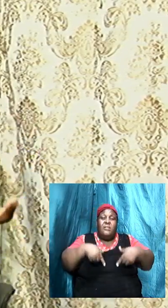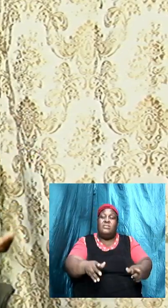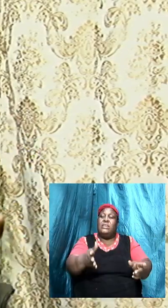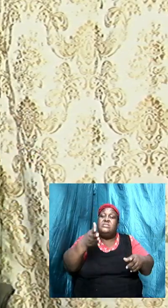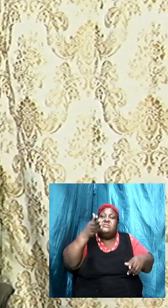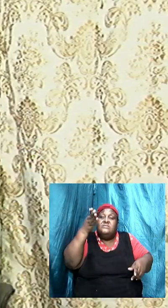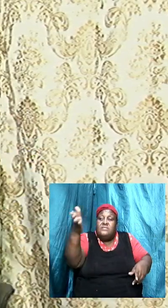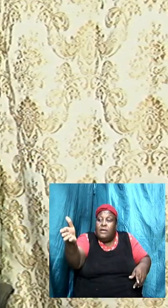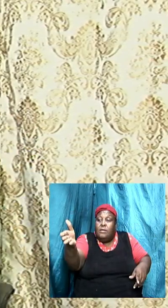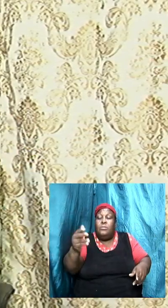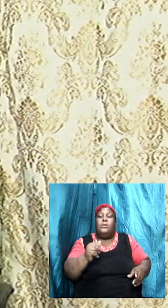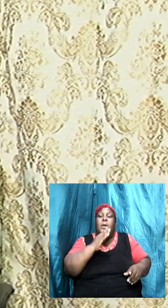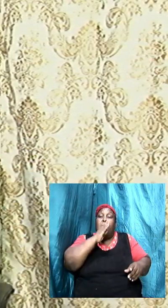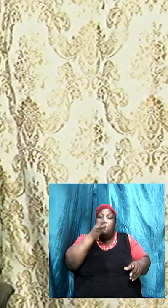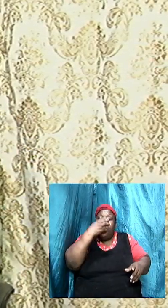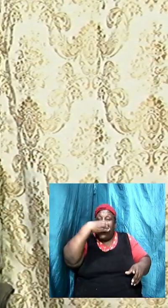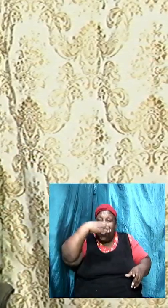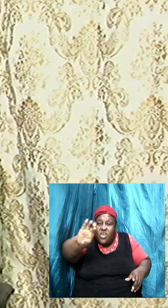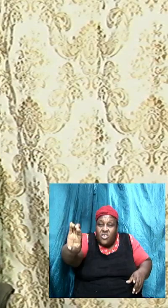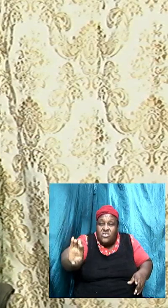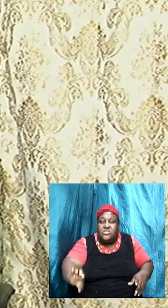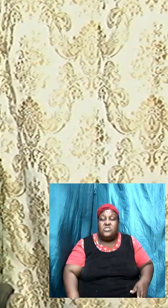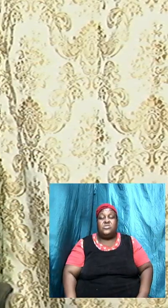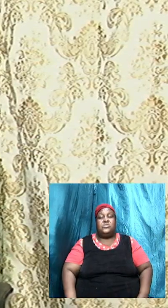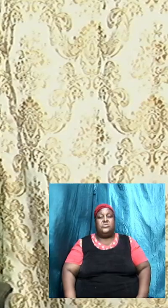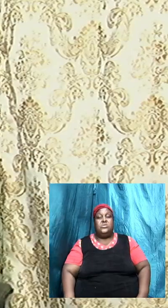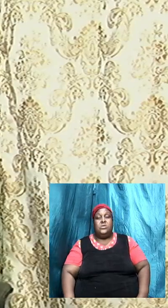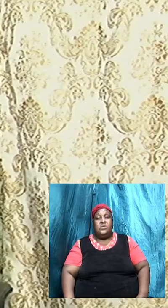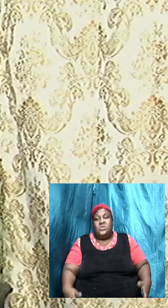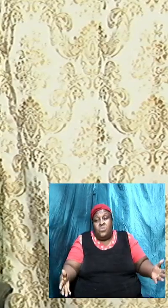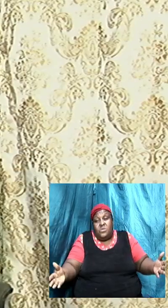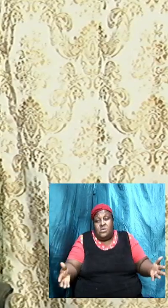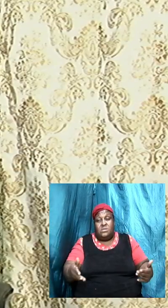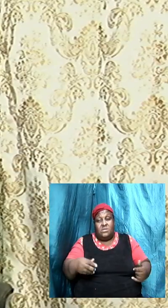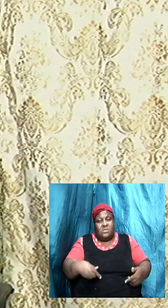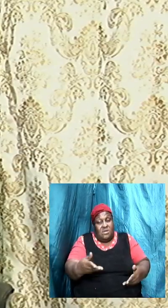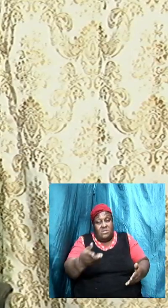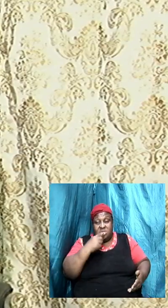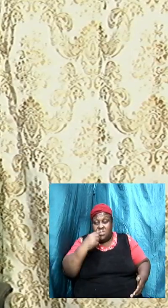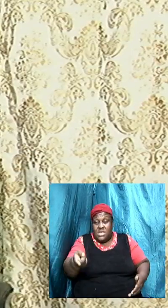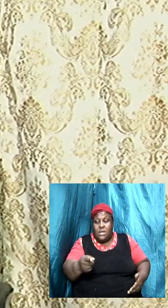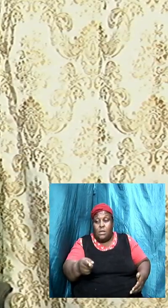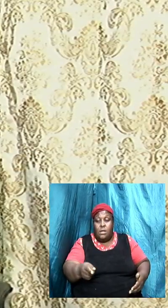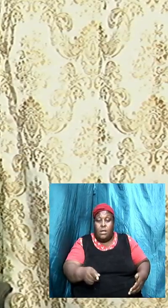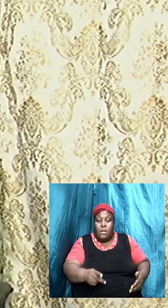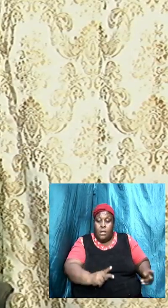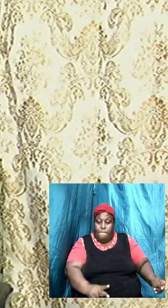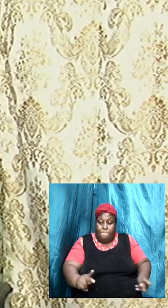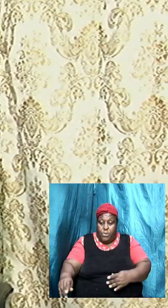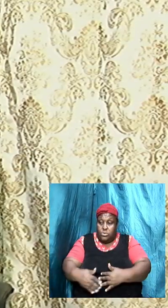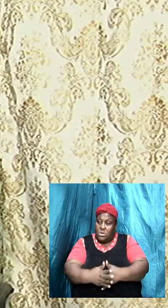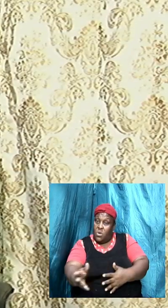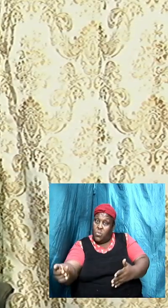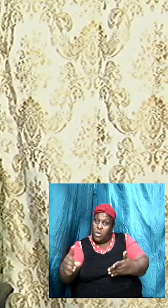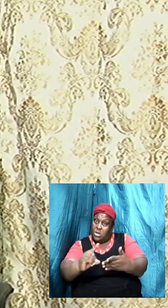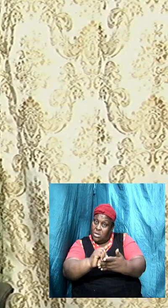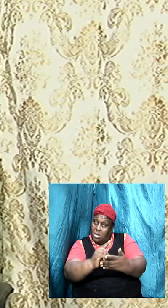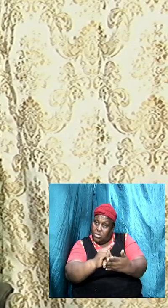overall doctrine that we embrace as Christians. So what they are saying now is that put away the